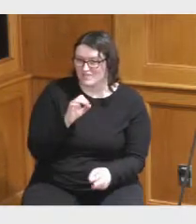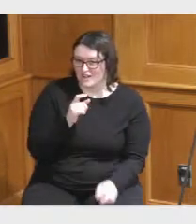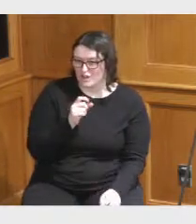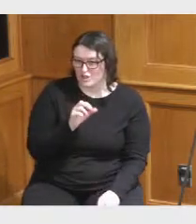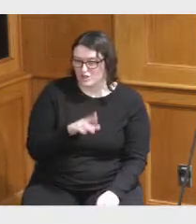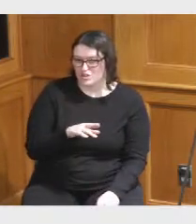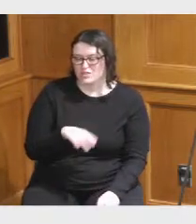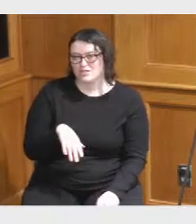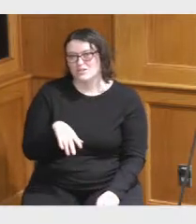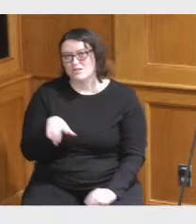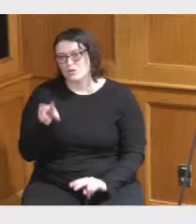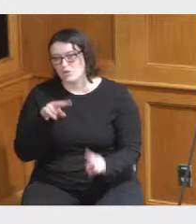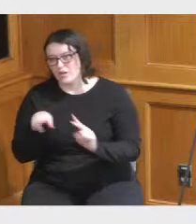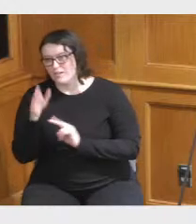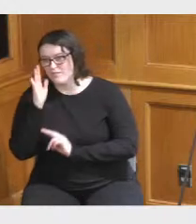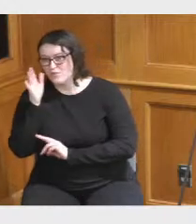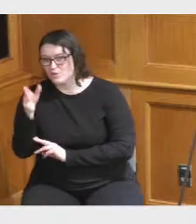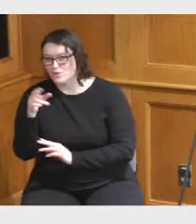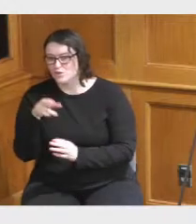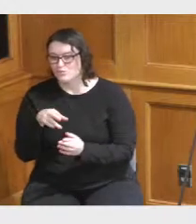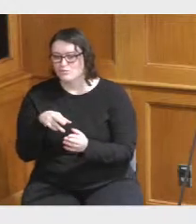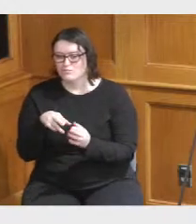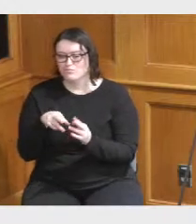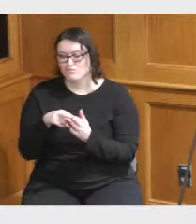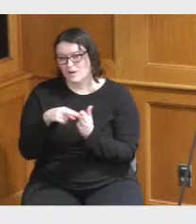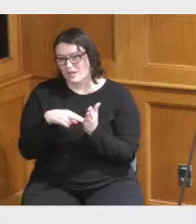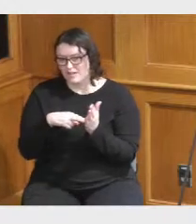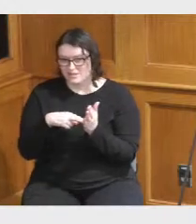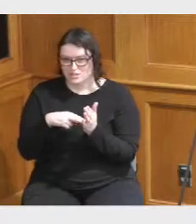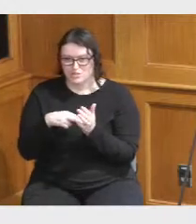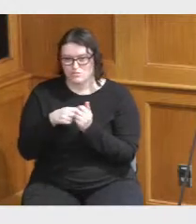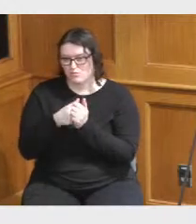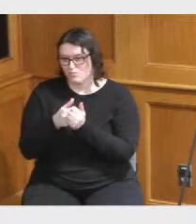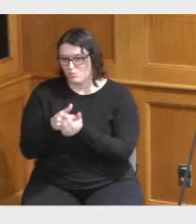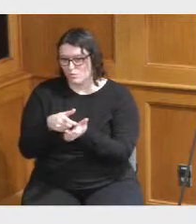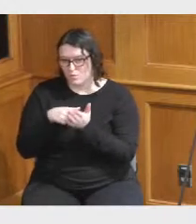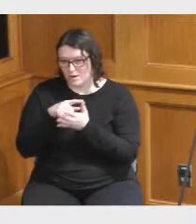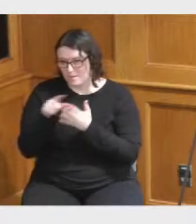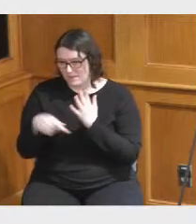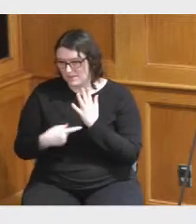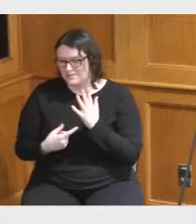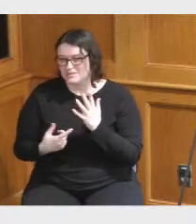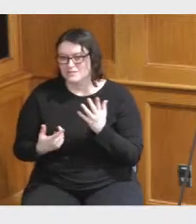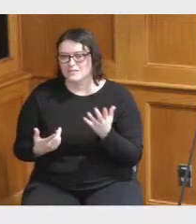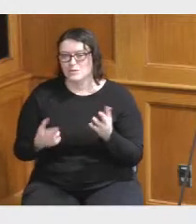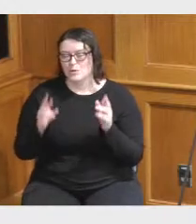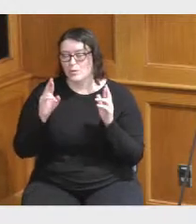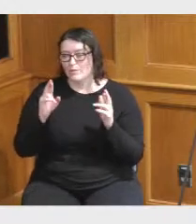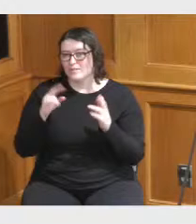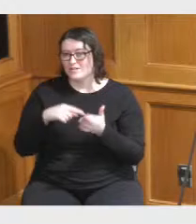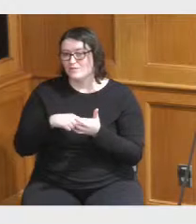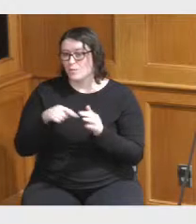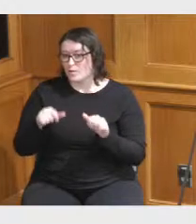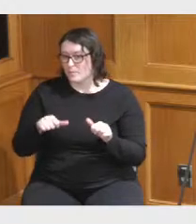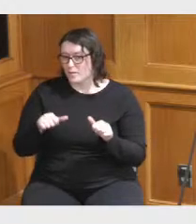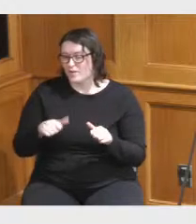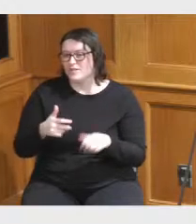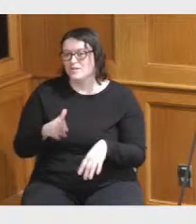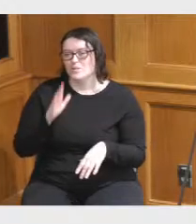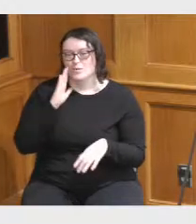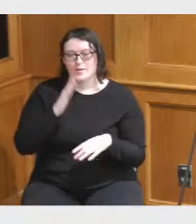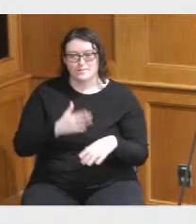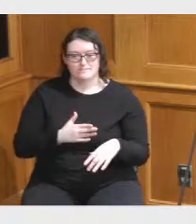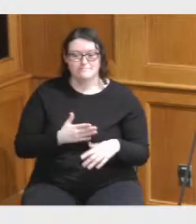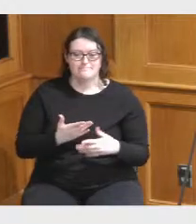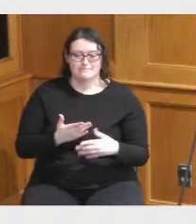regulatory requirements, and chart out a plan that we hope is affordable and protects the interests of